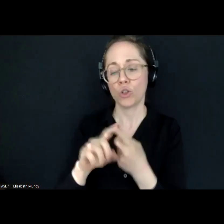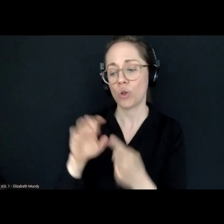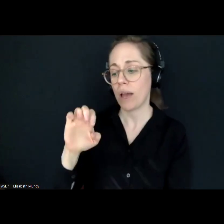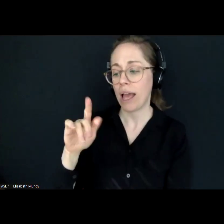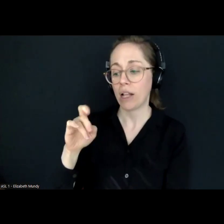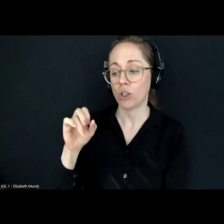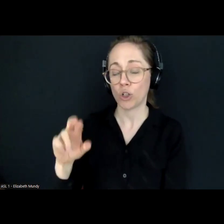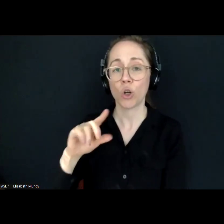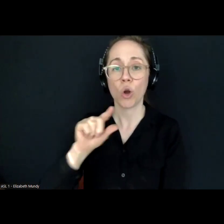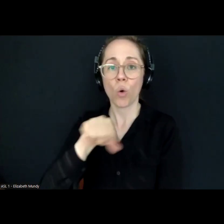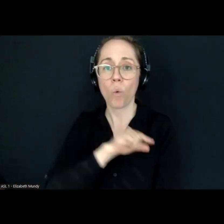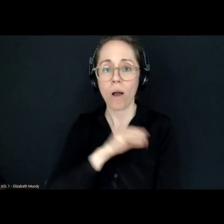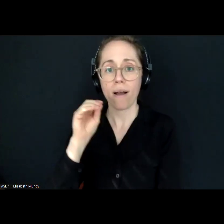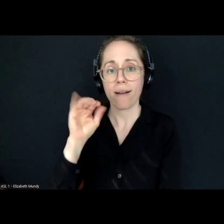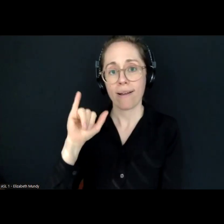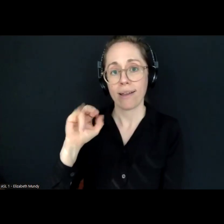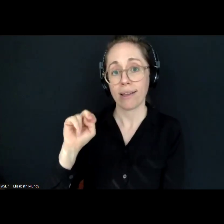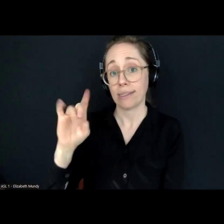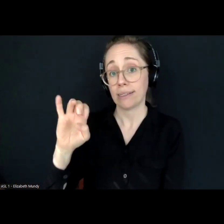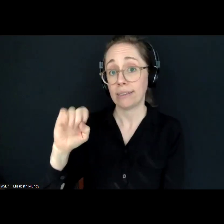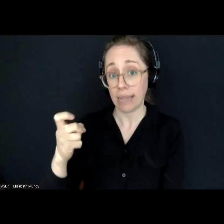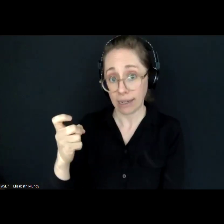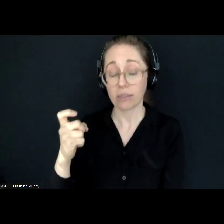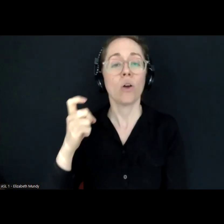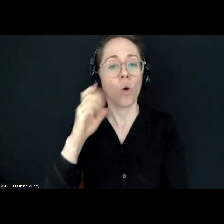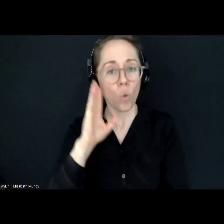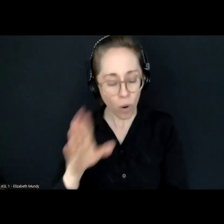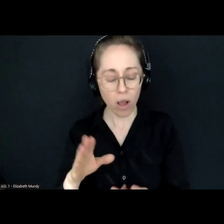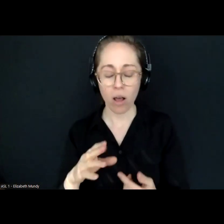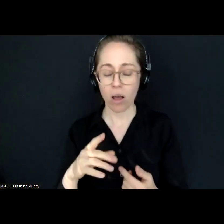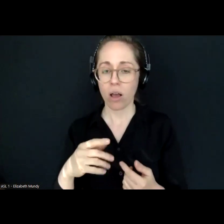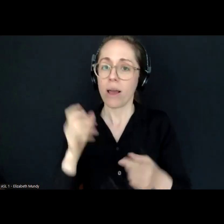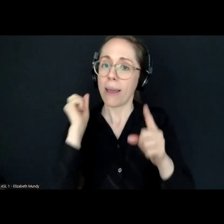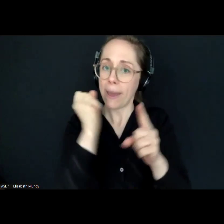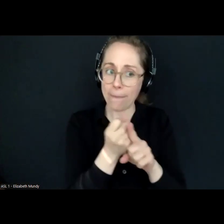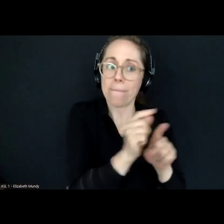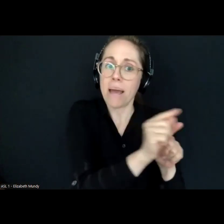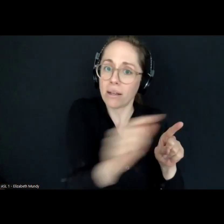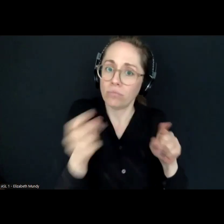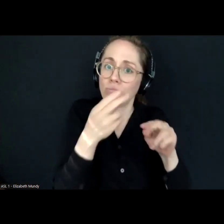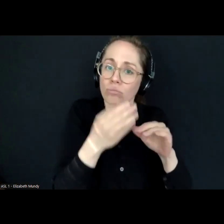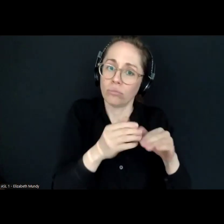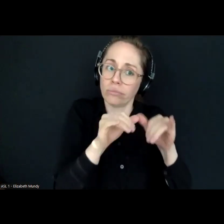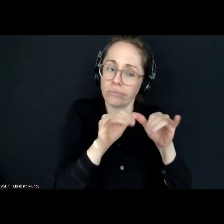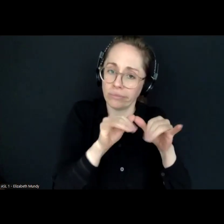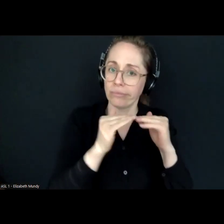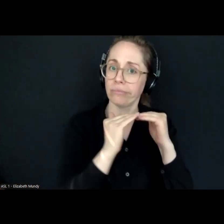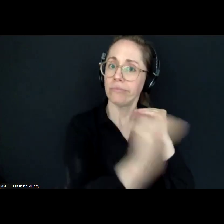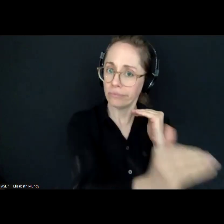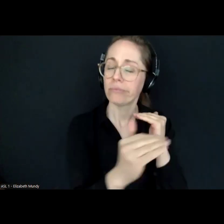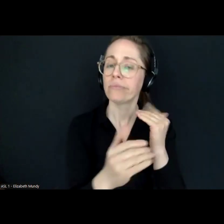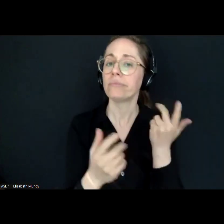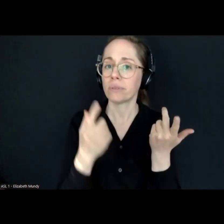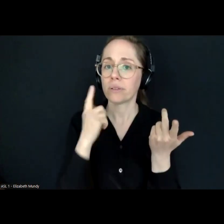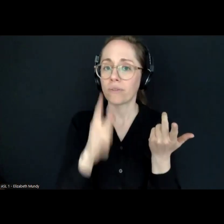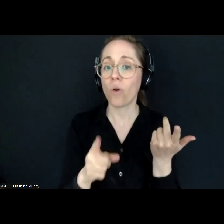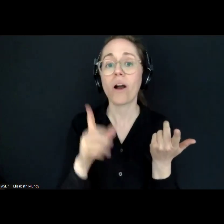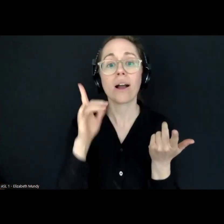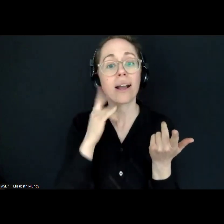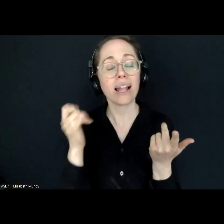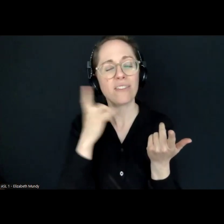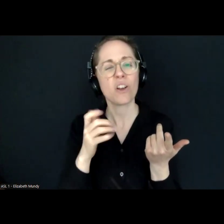will dramatically increase the financial stability for low-income Californians, which will be a significant tool to